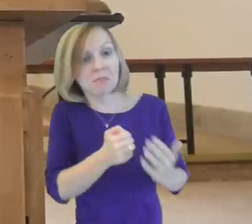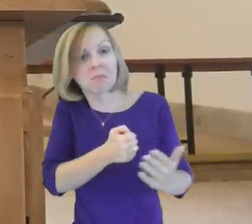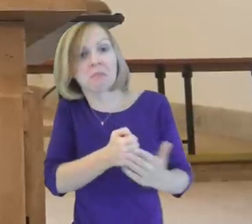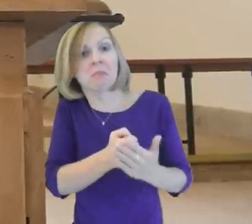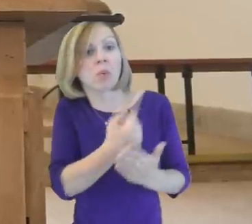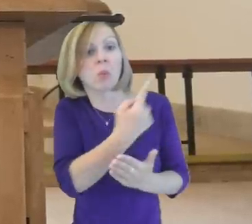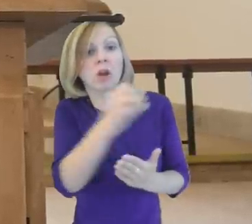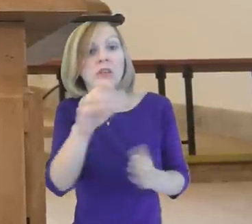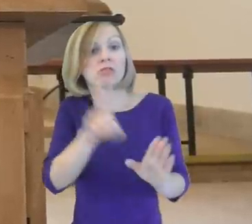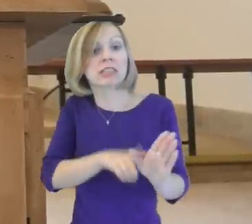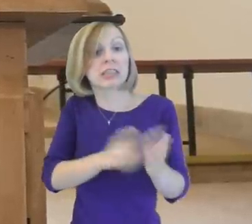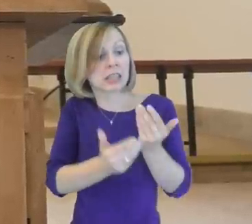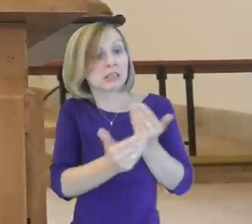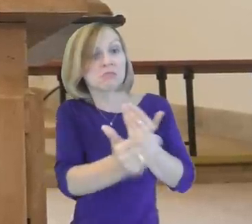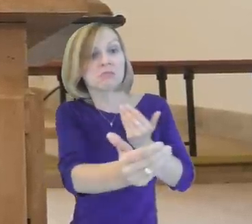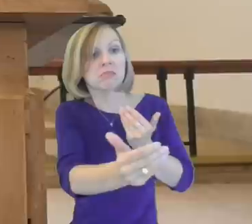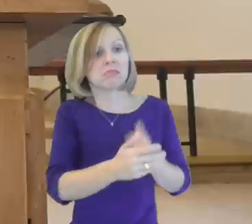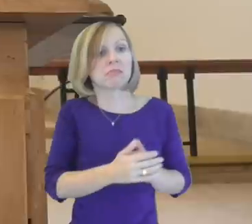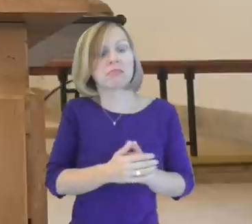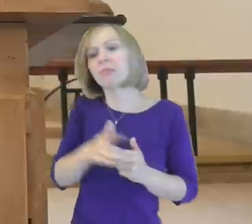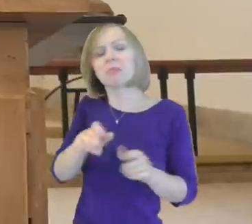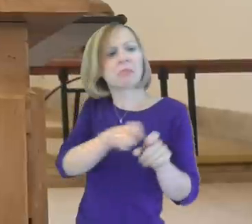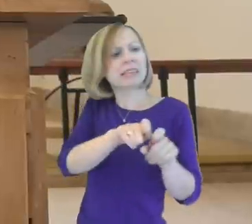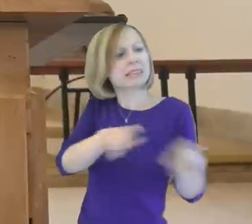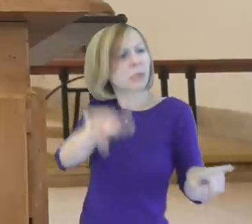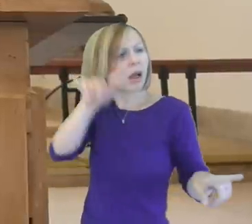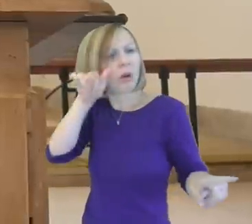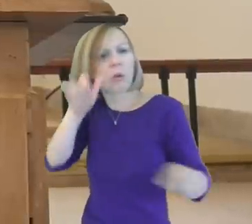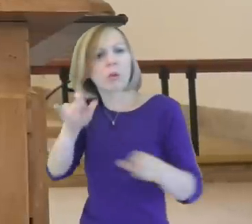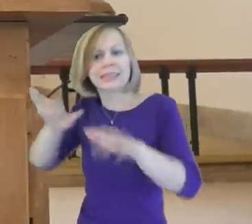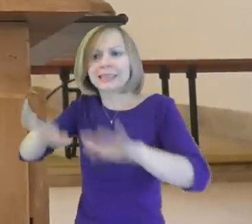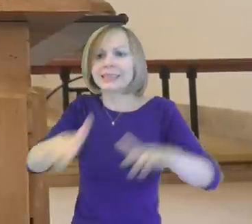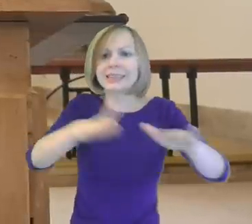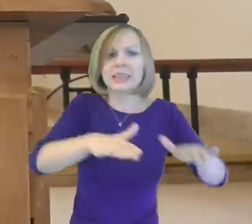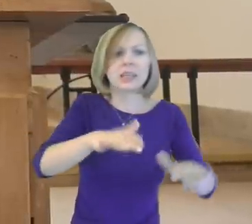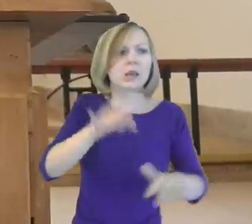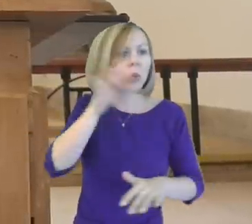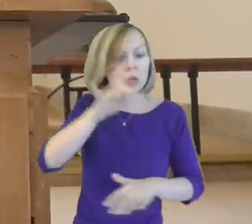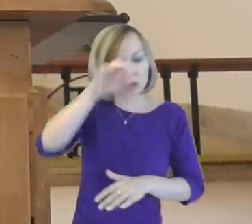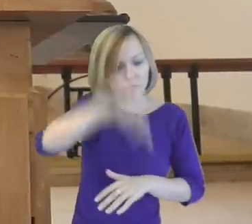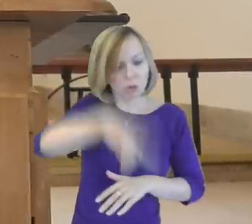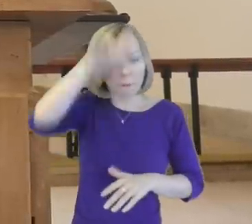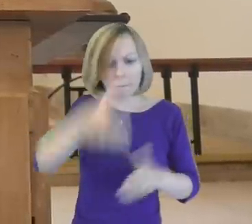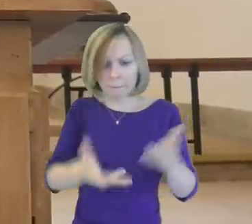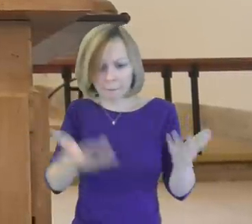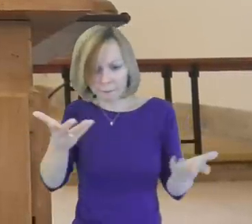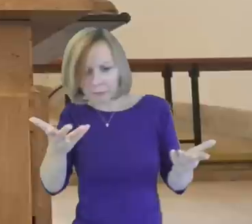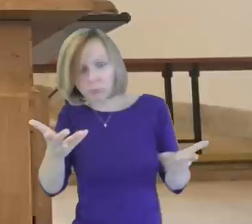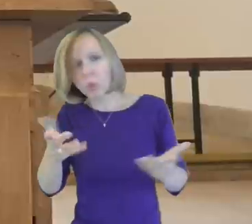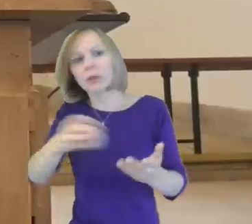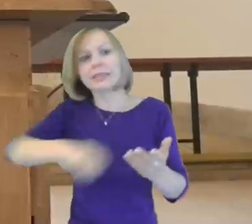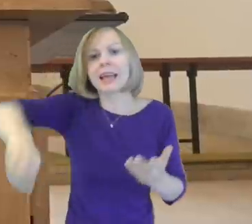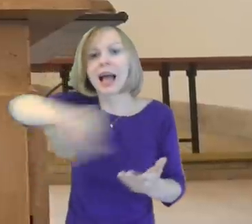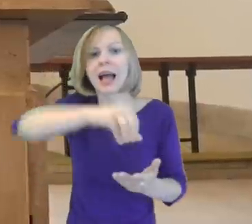100 years, as a drop of water unto the sea, and a gravel stone in comparison of the sand.